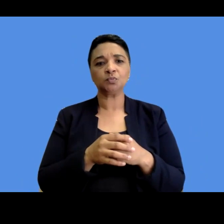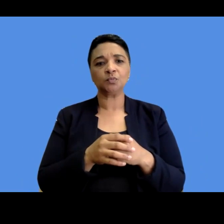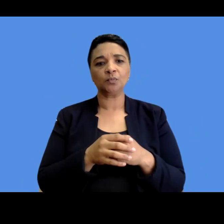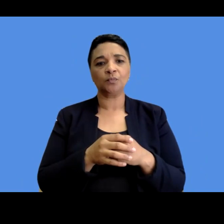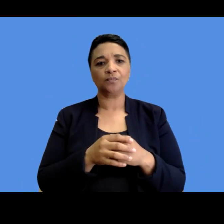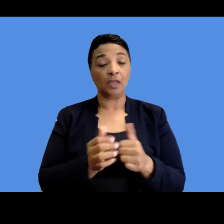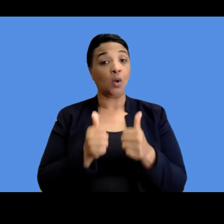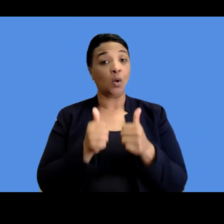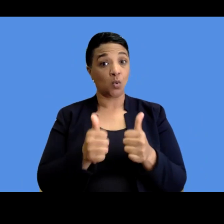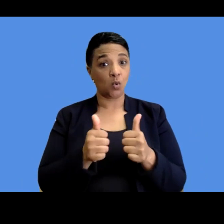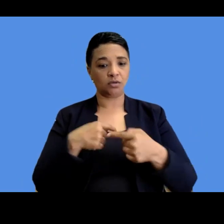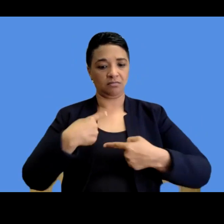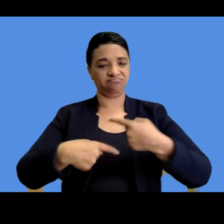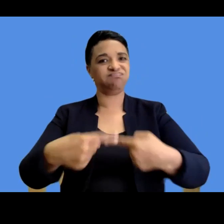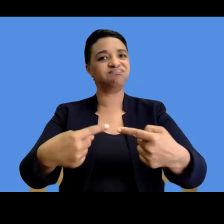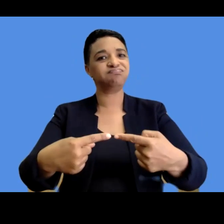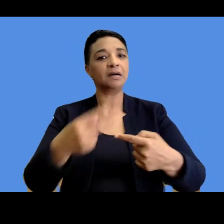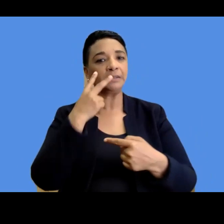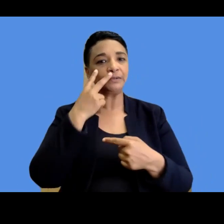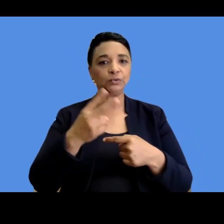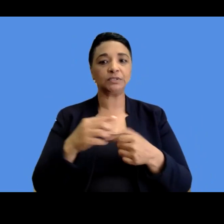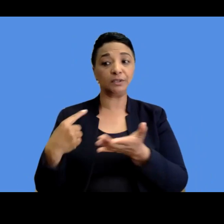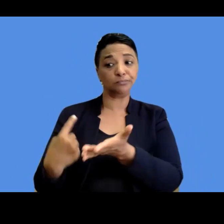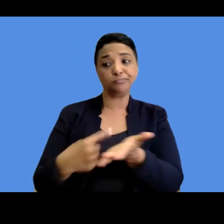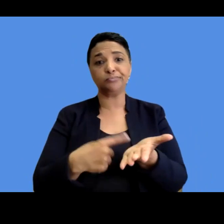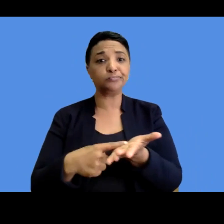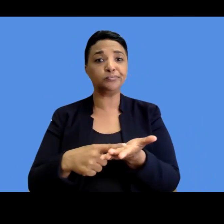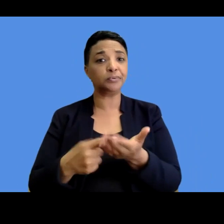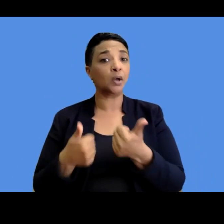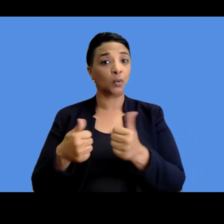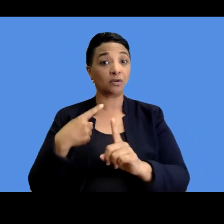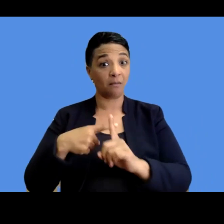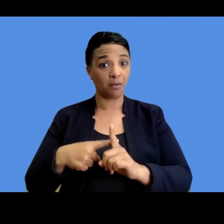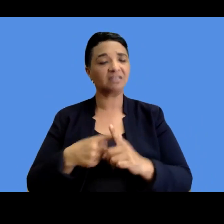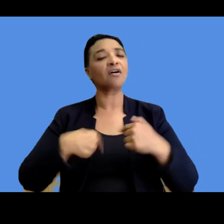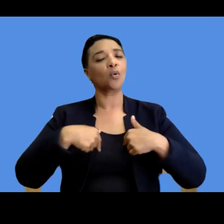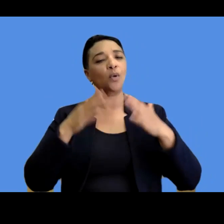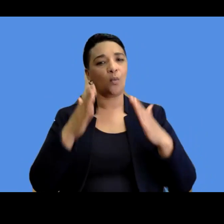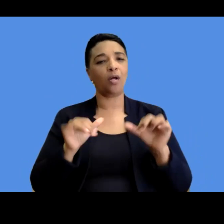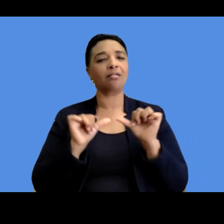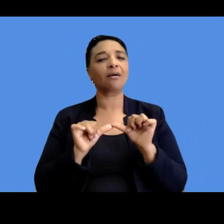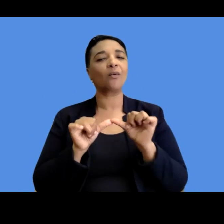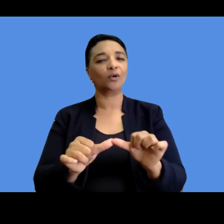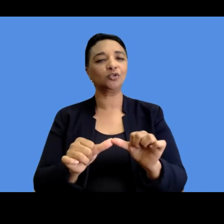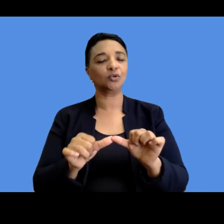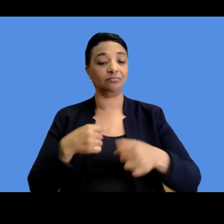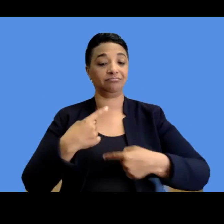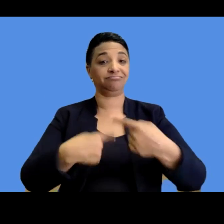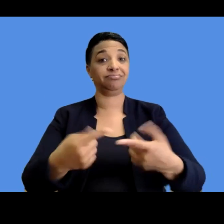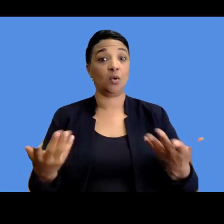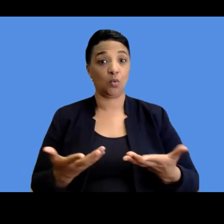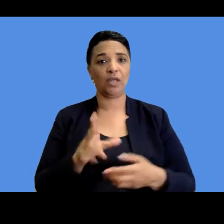it is a good reflection that we have that discussion today, and we will continue that discussion in particular within the